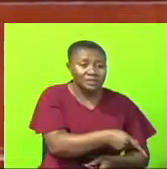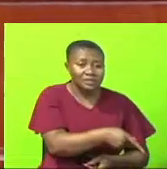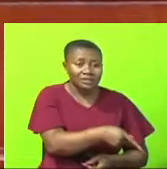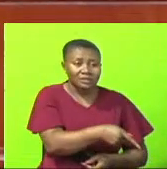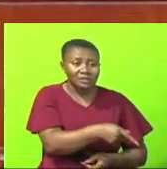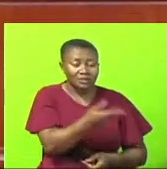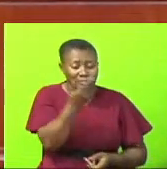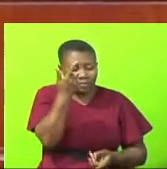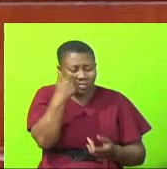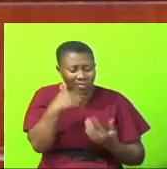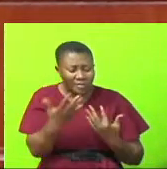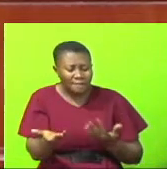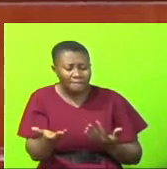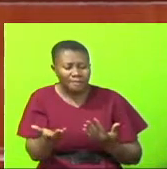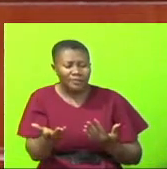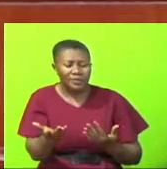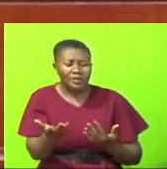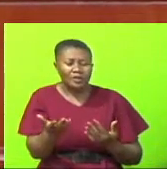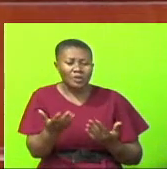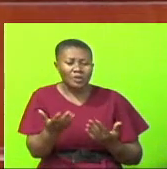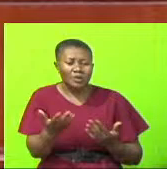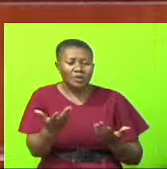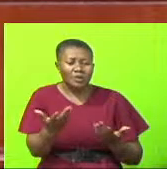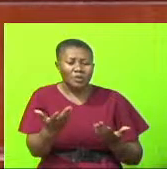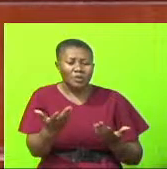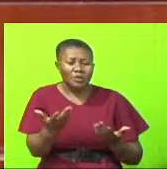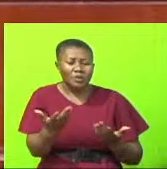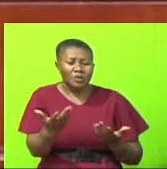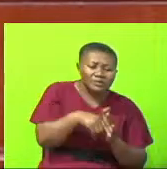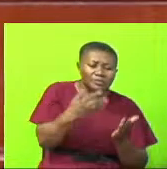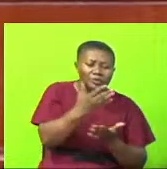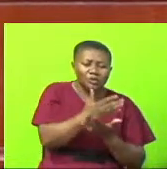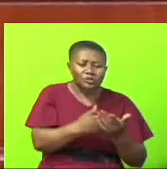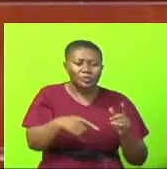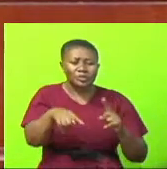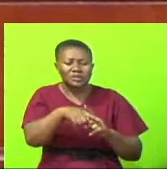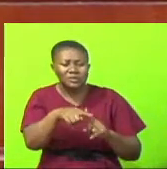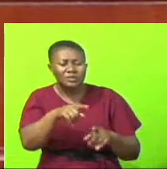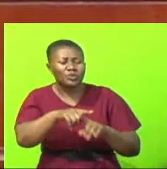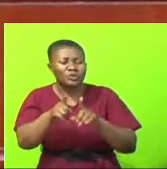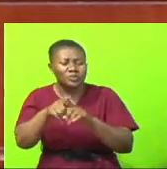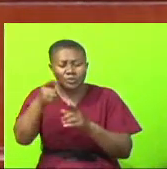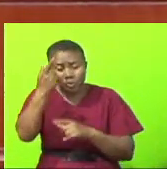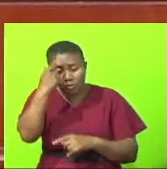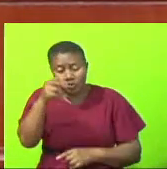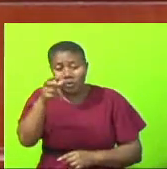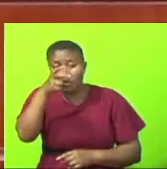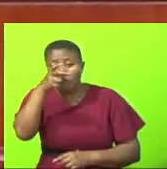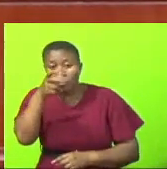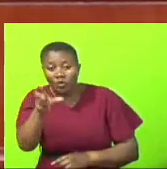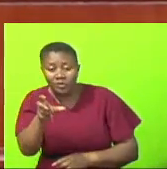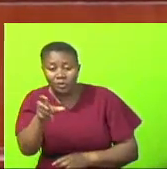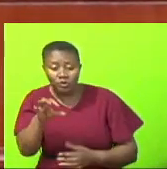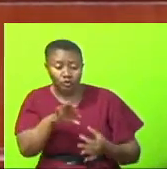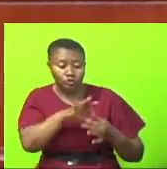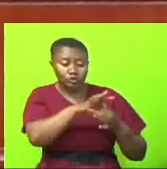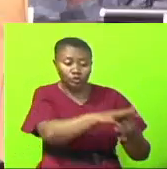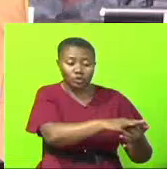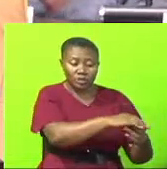of hope of advantage, because of inducement, because of corruption, they